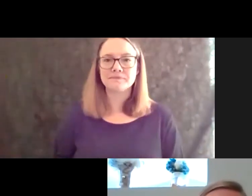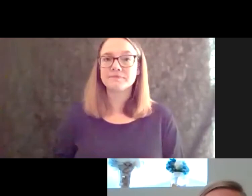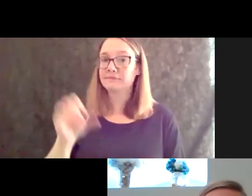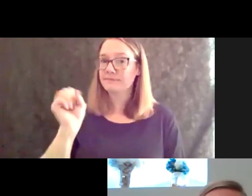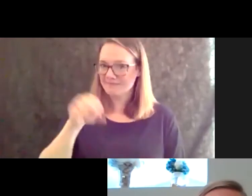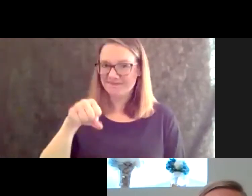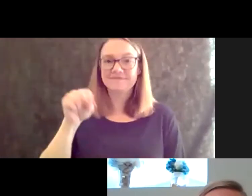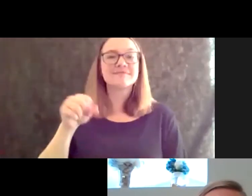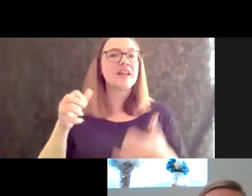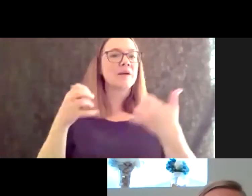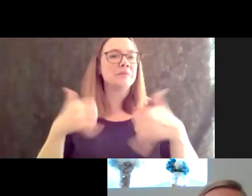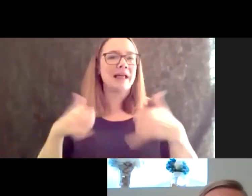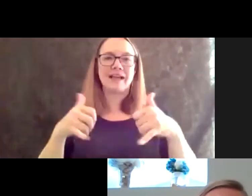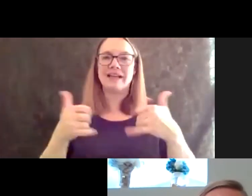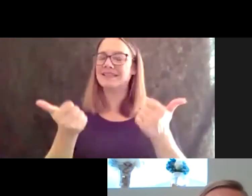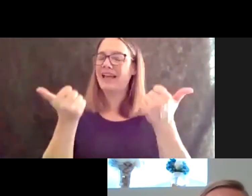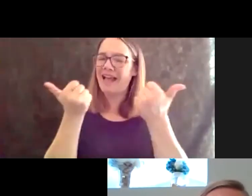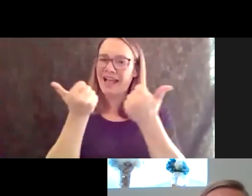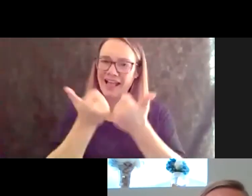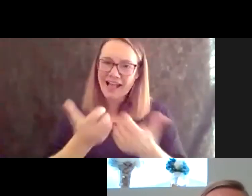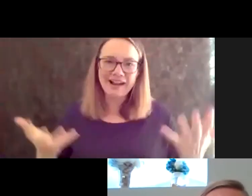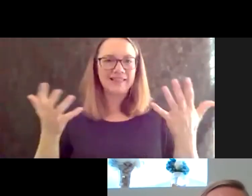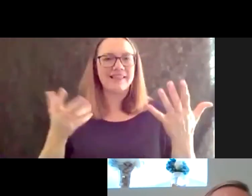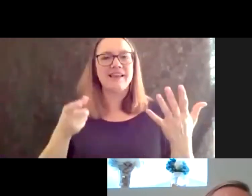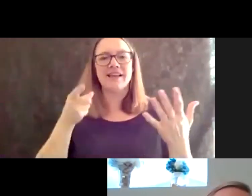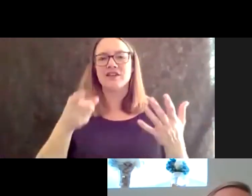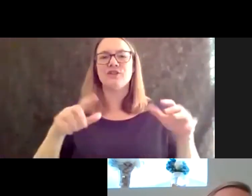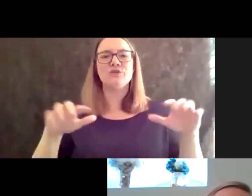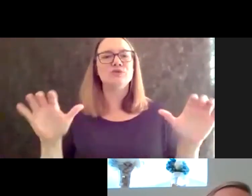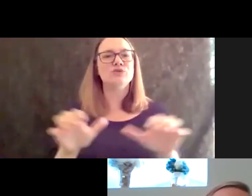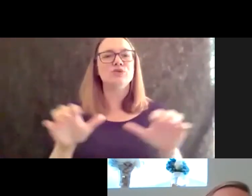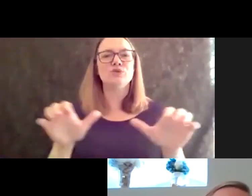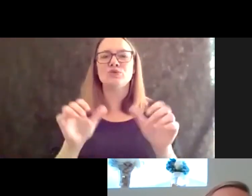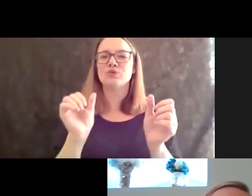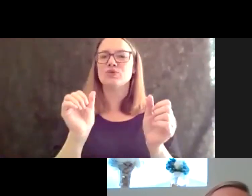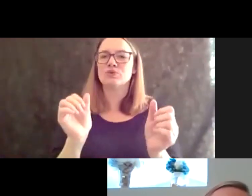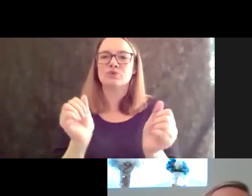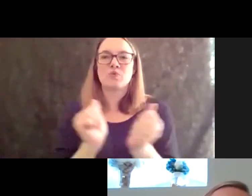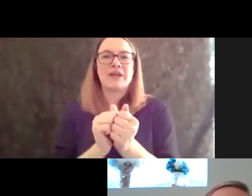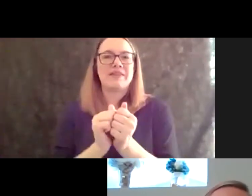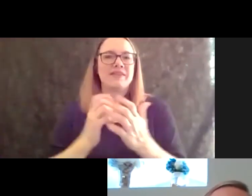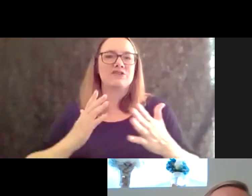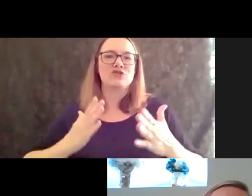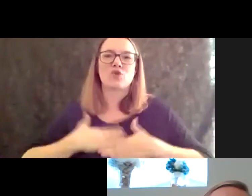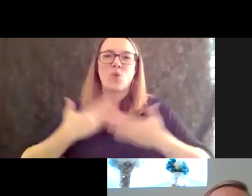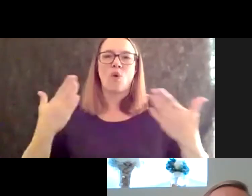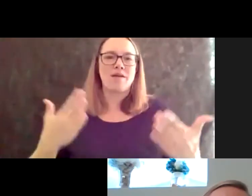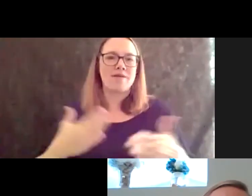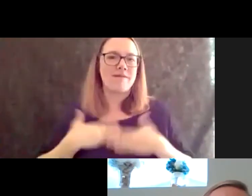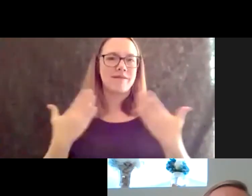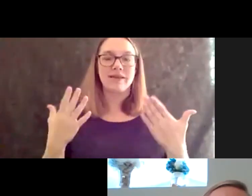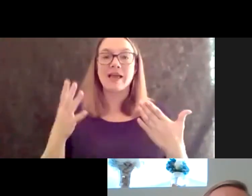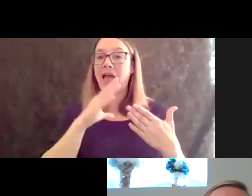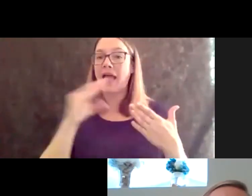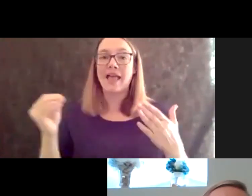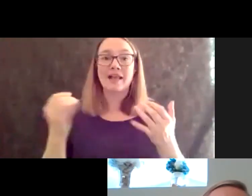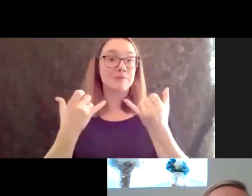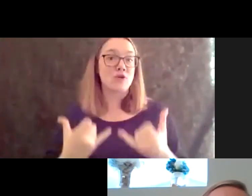anything that you find yourself doing joyfully and fully present.